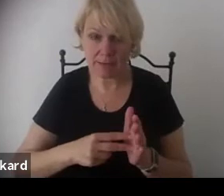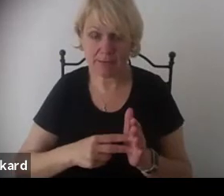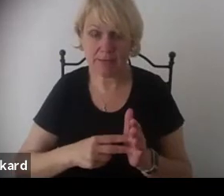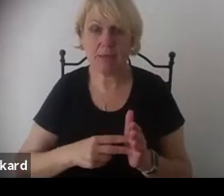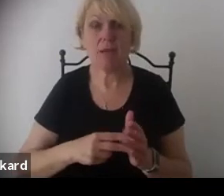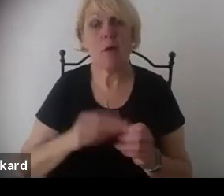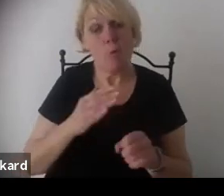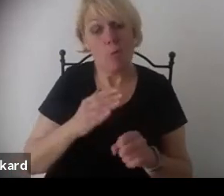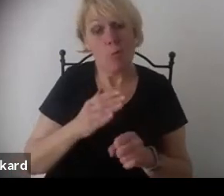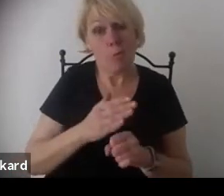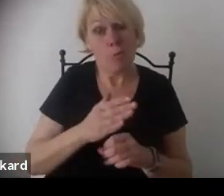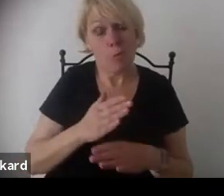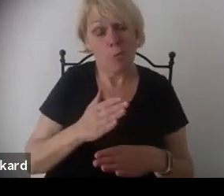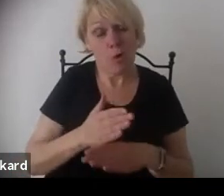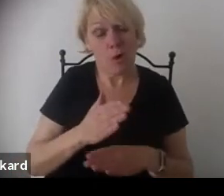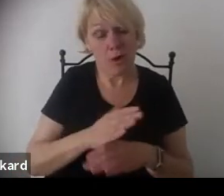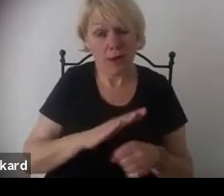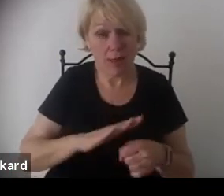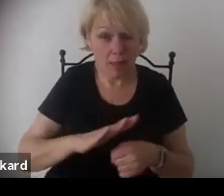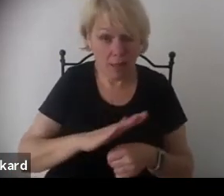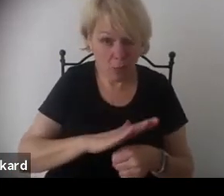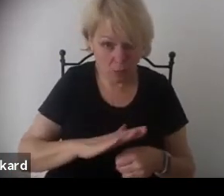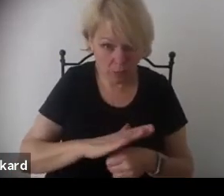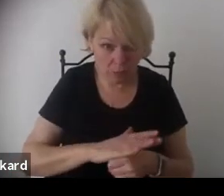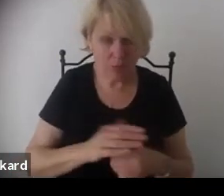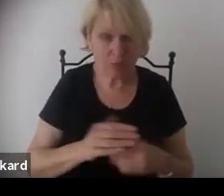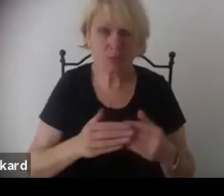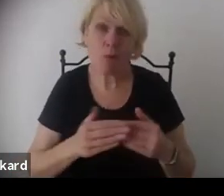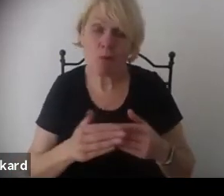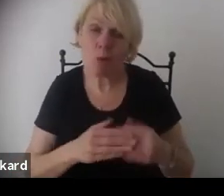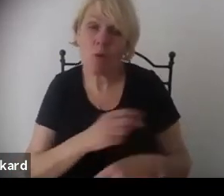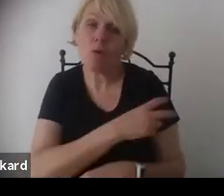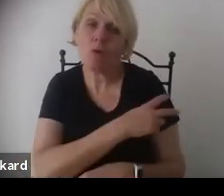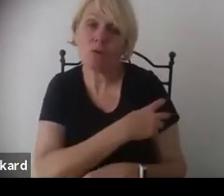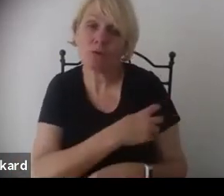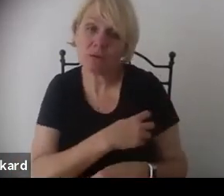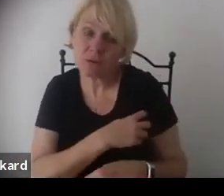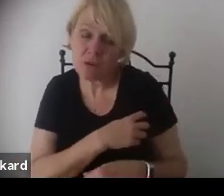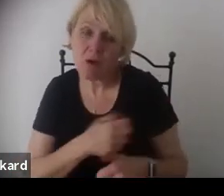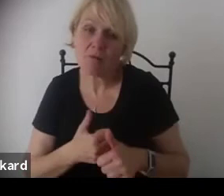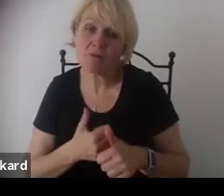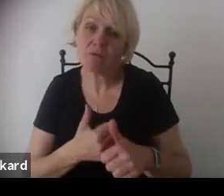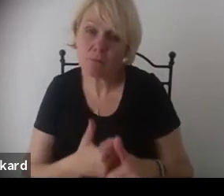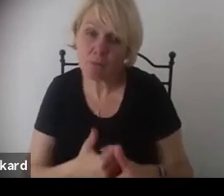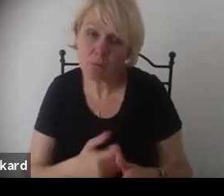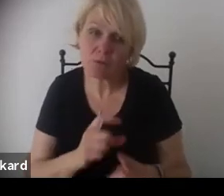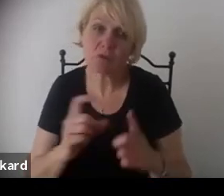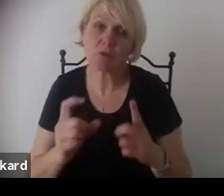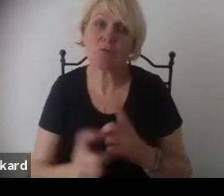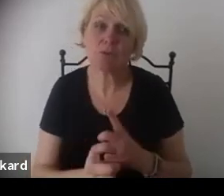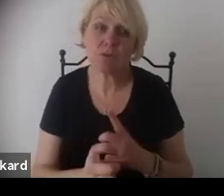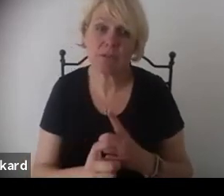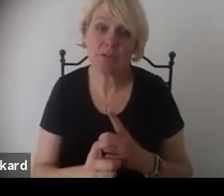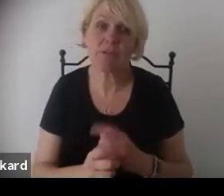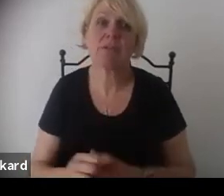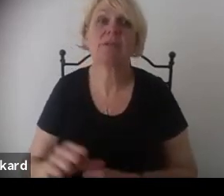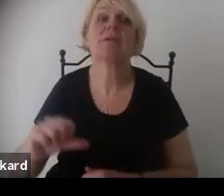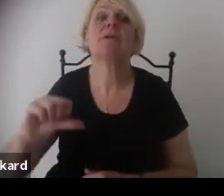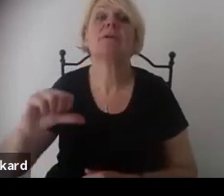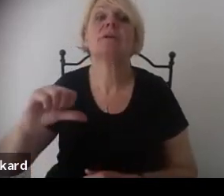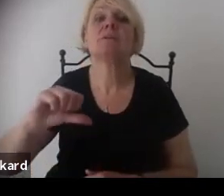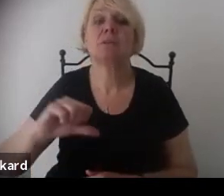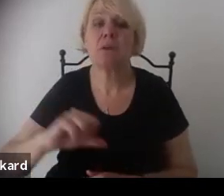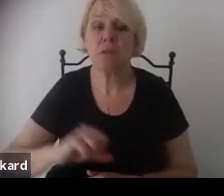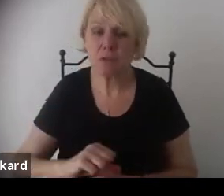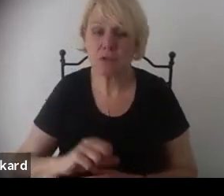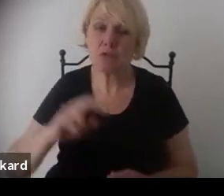having more staff to be able to support people in the community, which then should help to reduce the demand